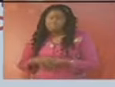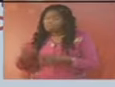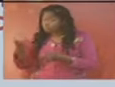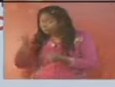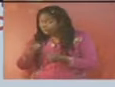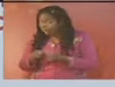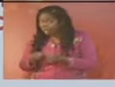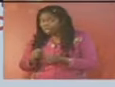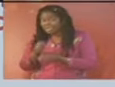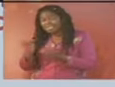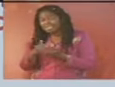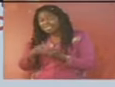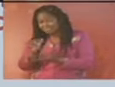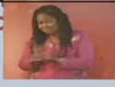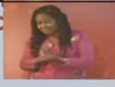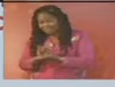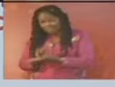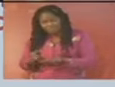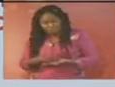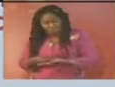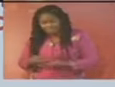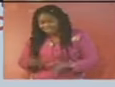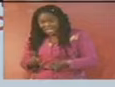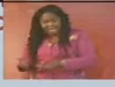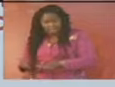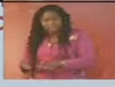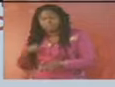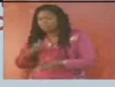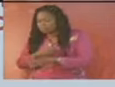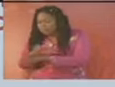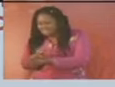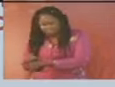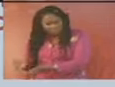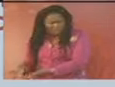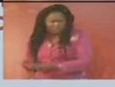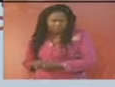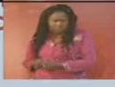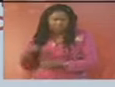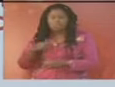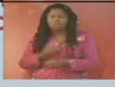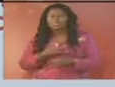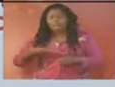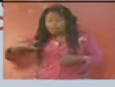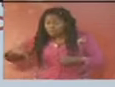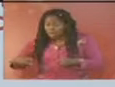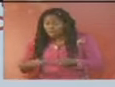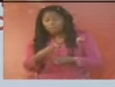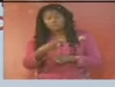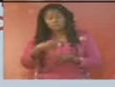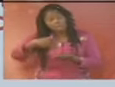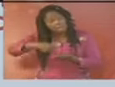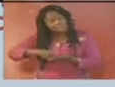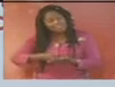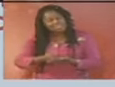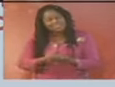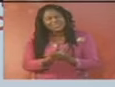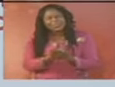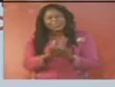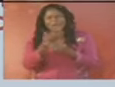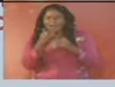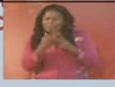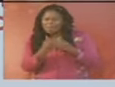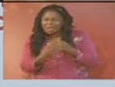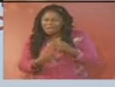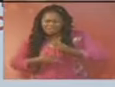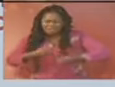up. We are launching our new blood donation